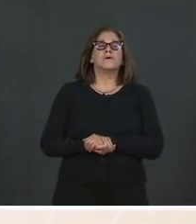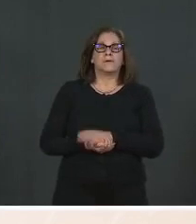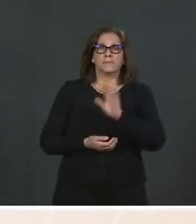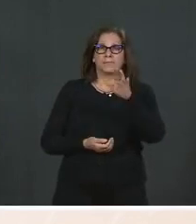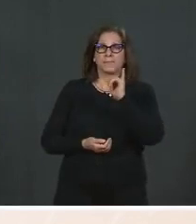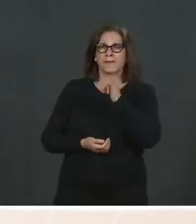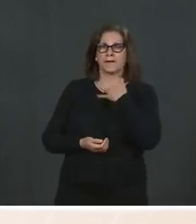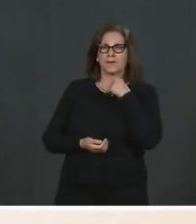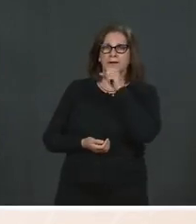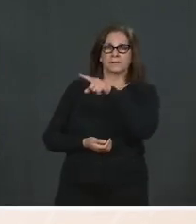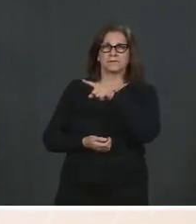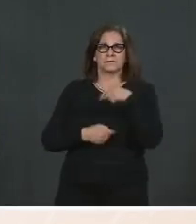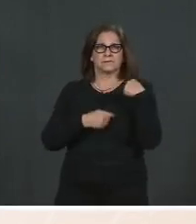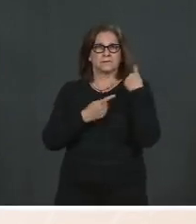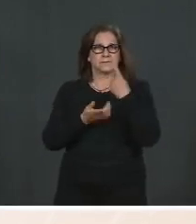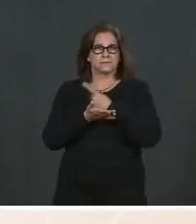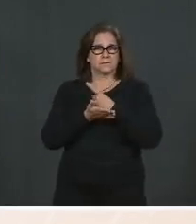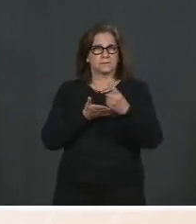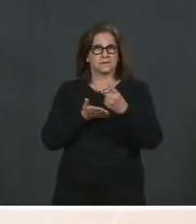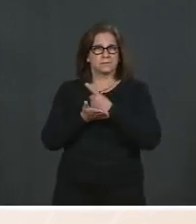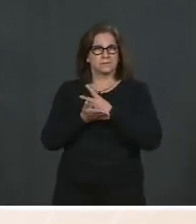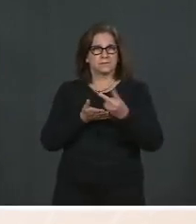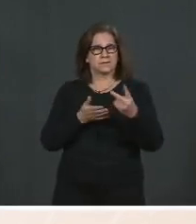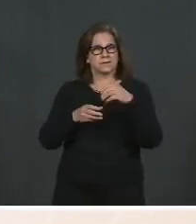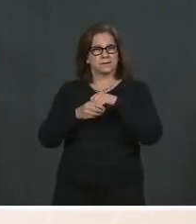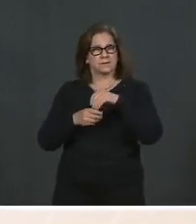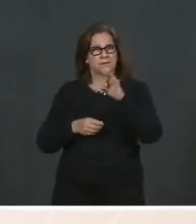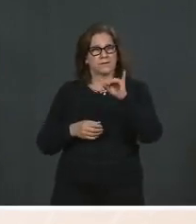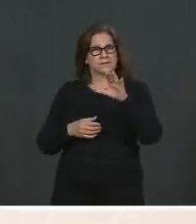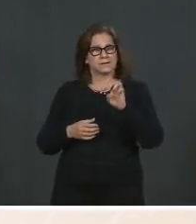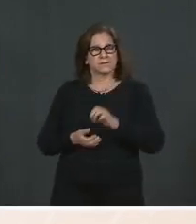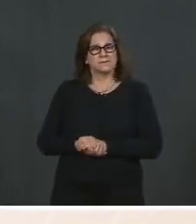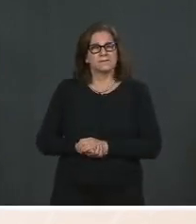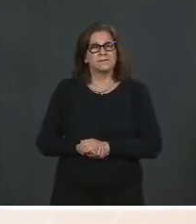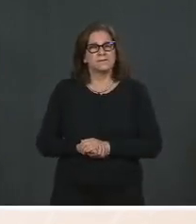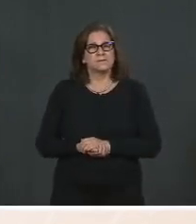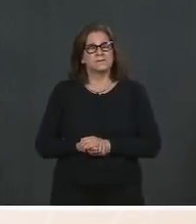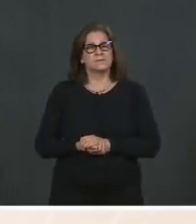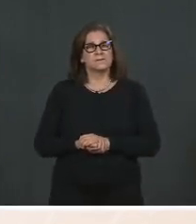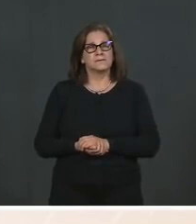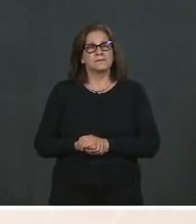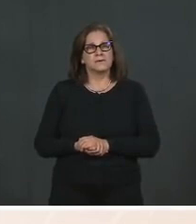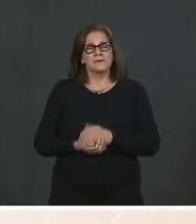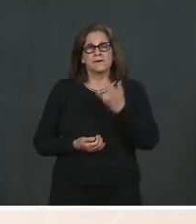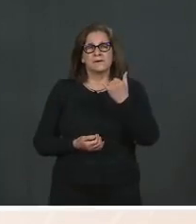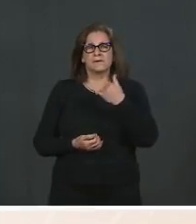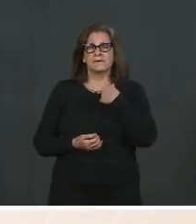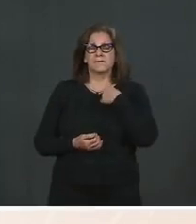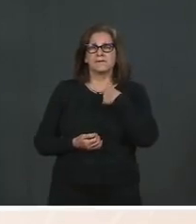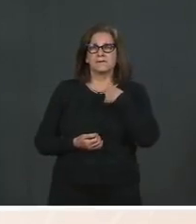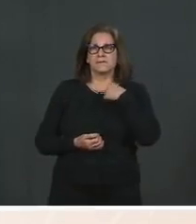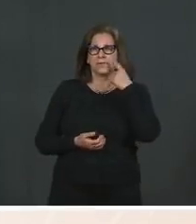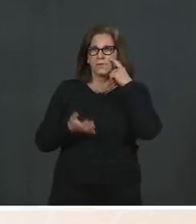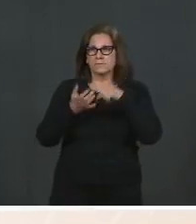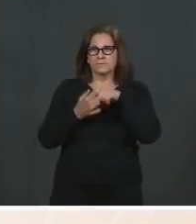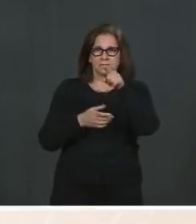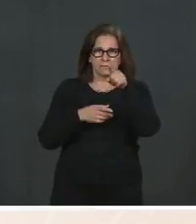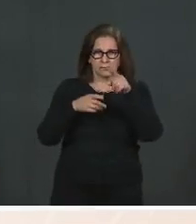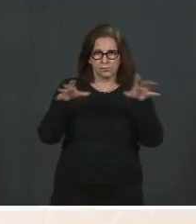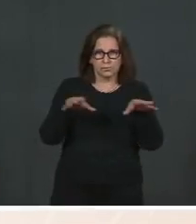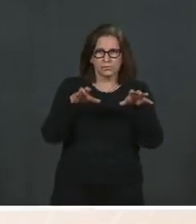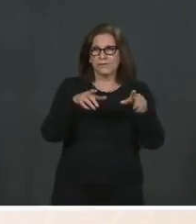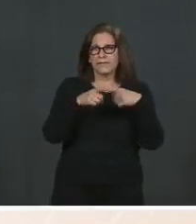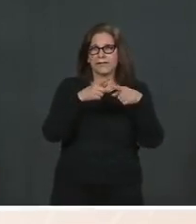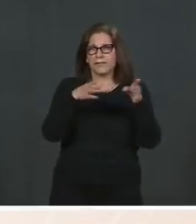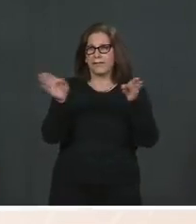kind of took that off the table and took your focus more towards the legislative efforts? No, I think it's just a reflection of I just